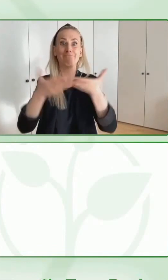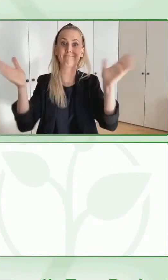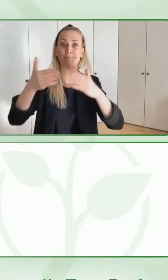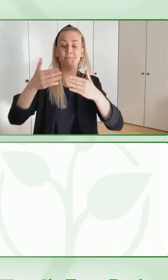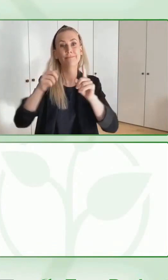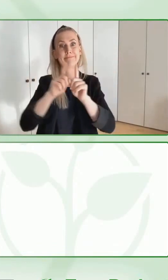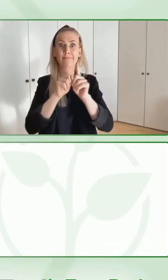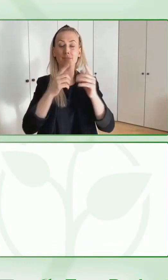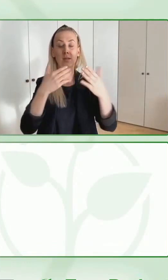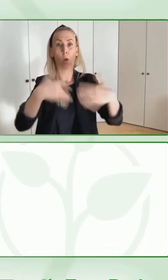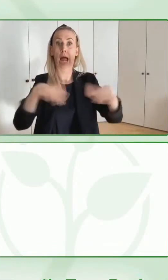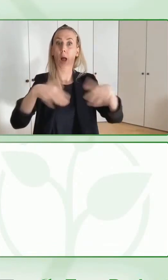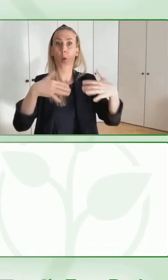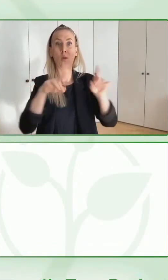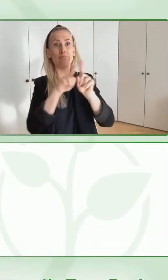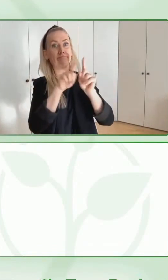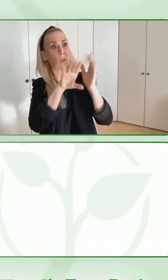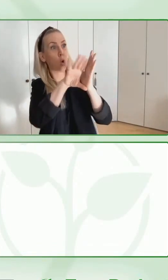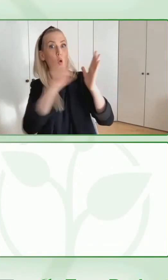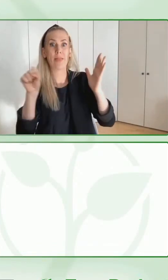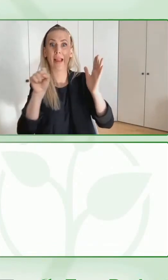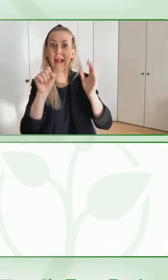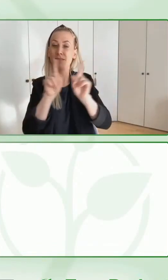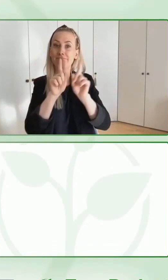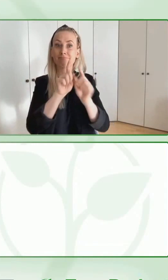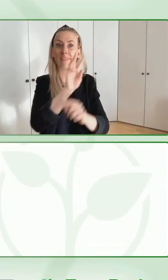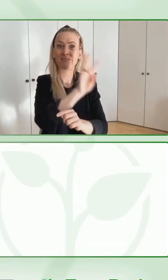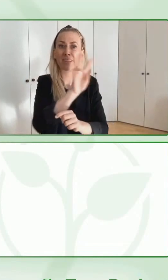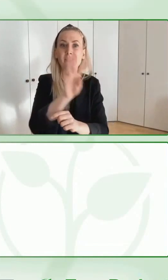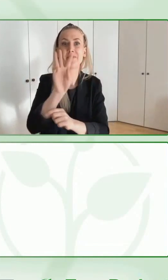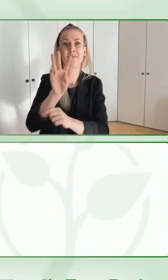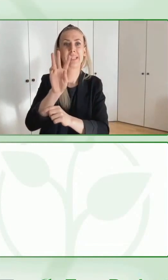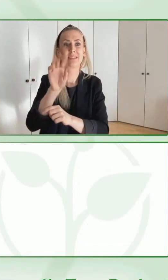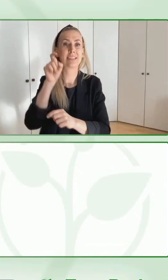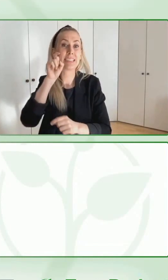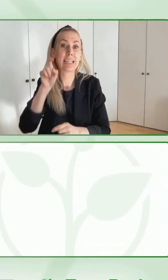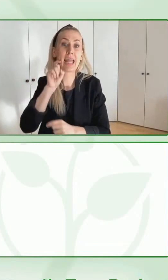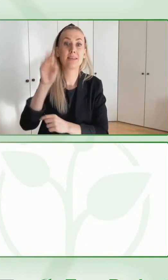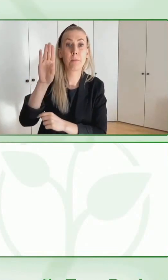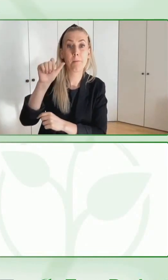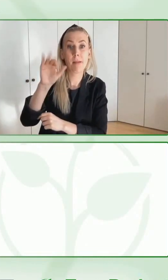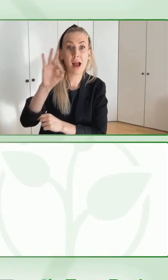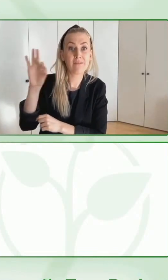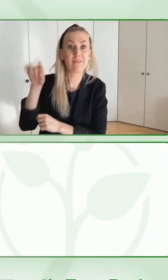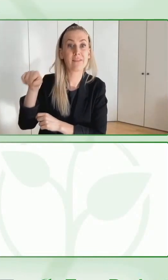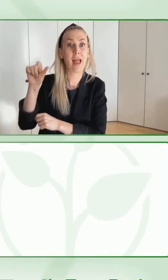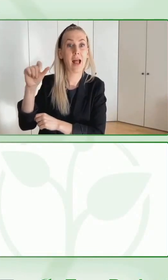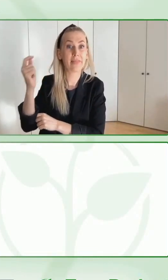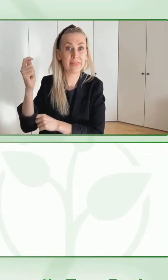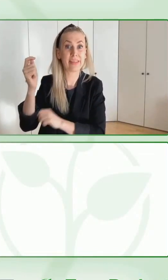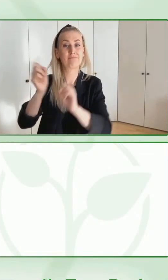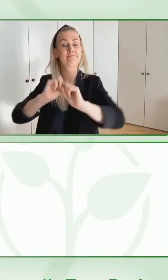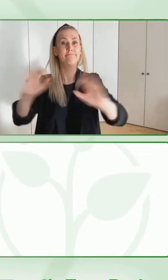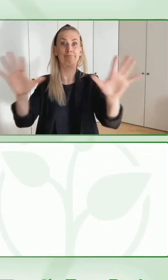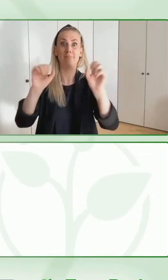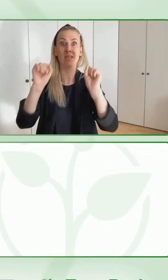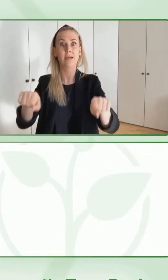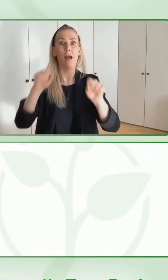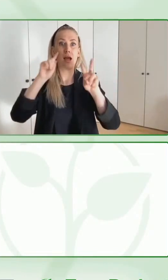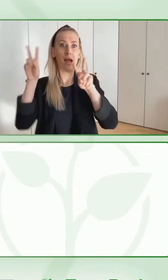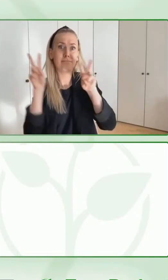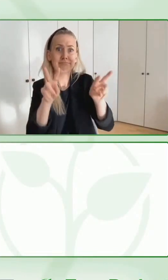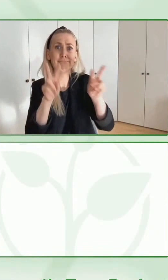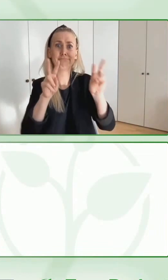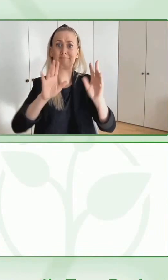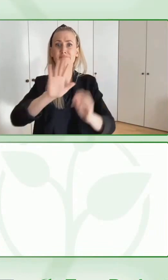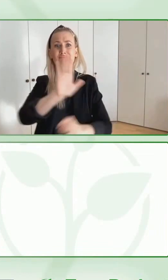involved, deaf pharmacists, and trained translators in German. This is also